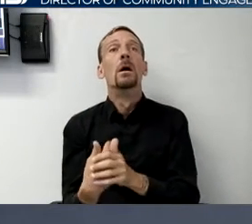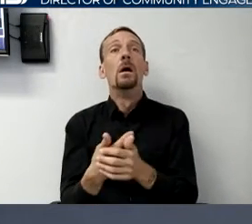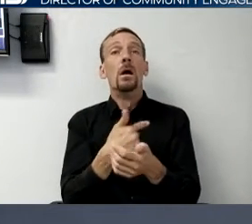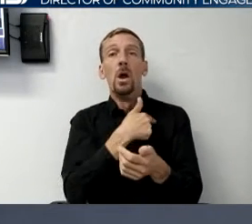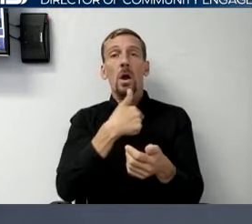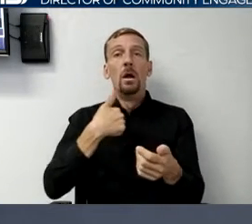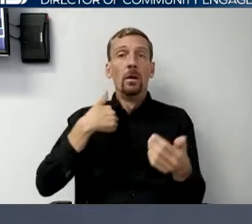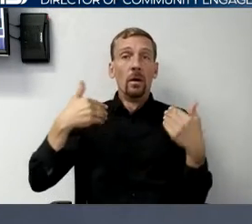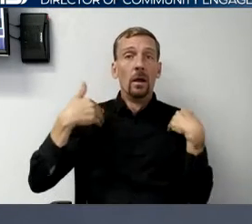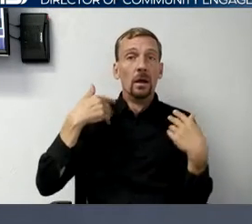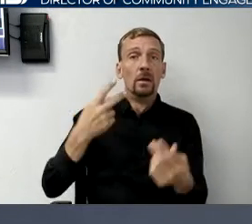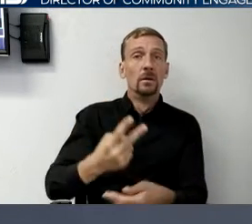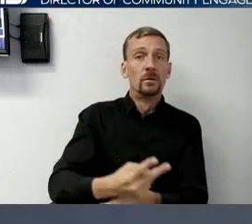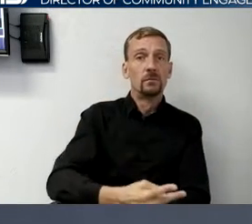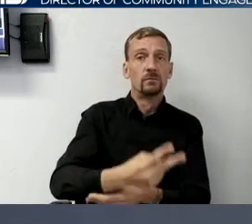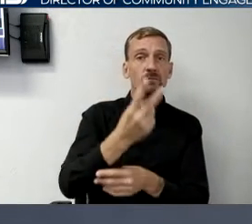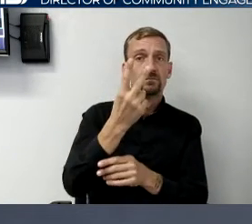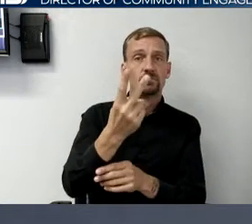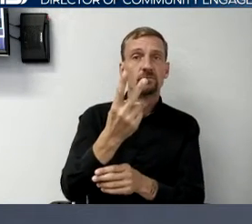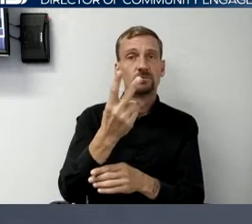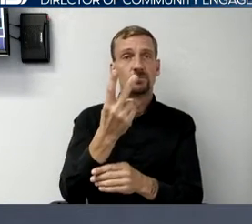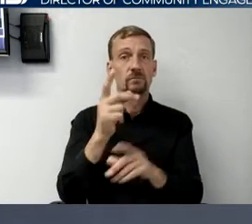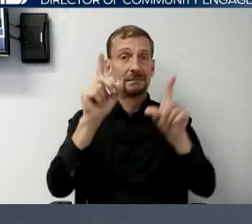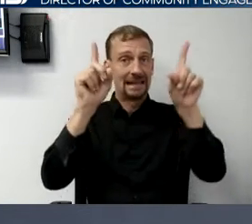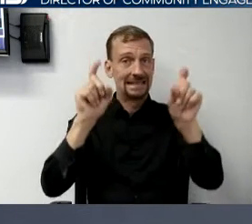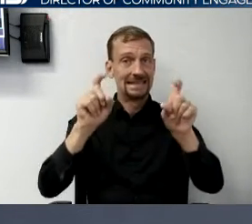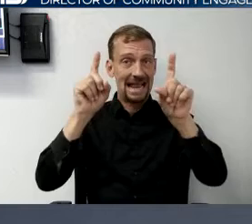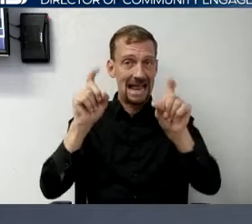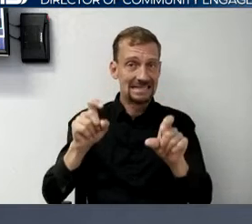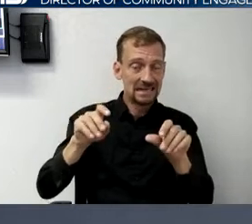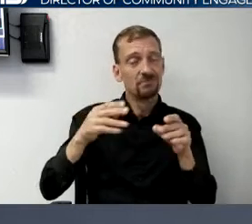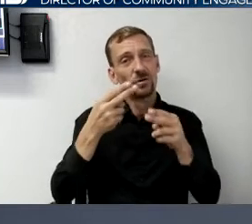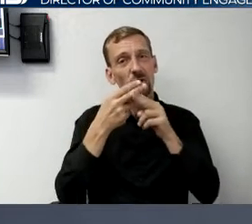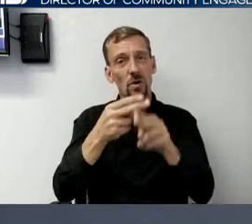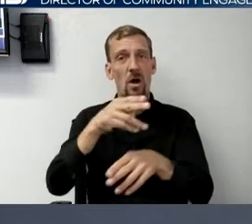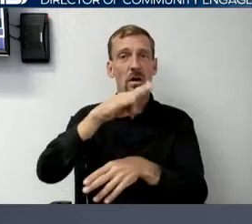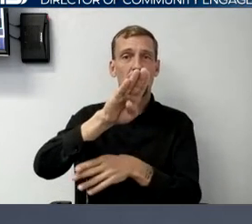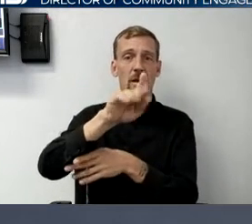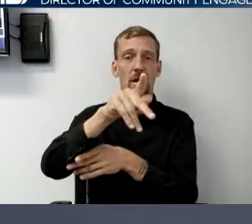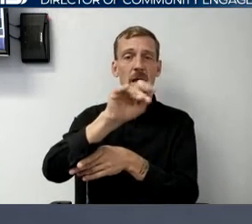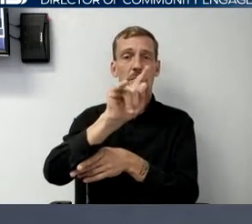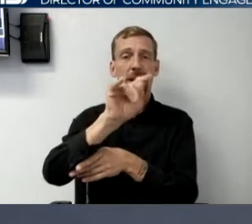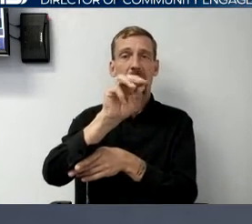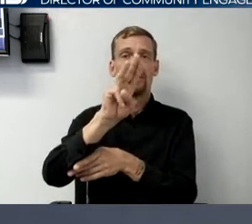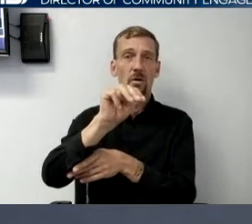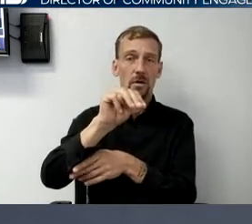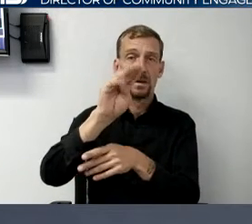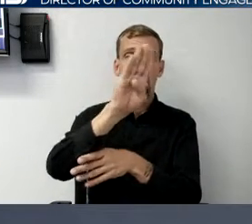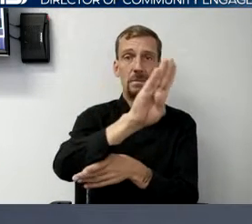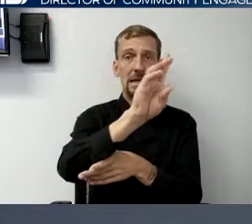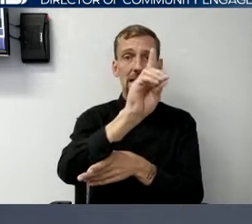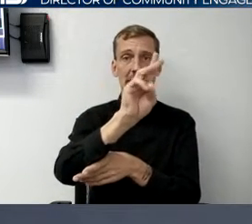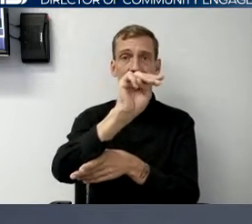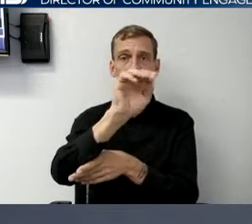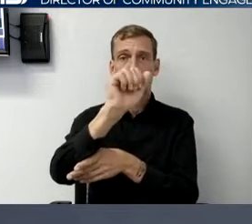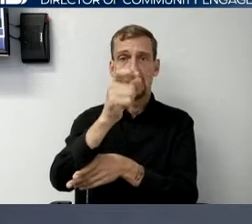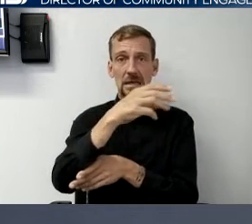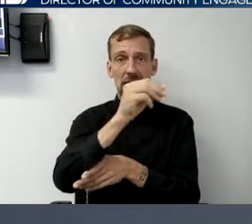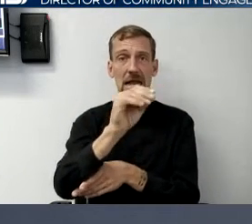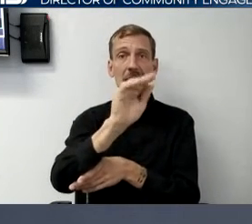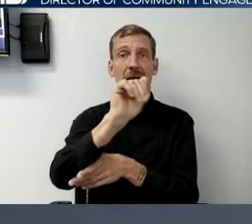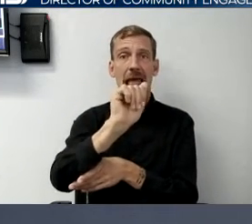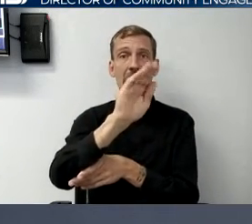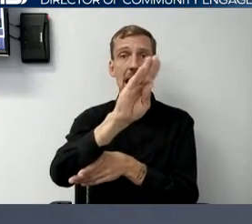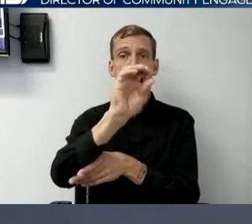two molecular testing platforms. That's the BD Max and the Abbott ID Now.